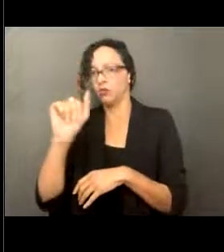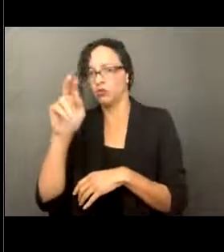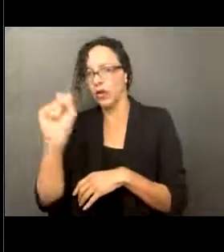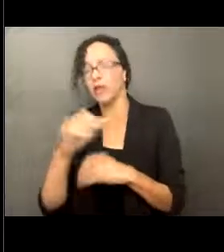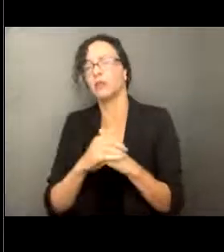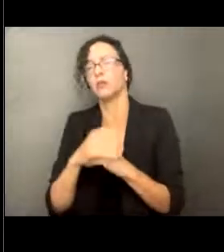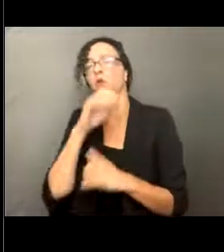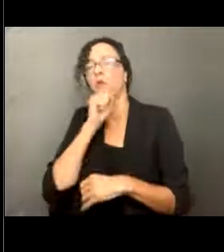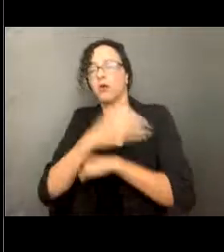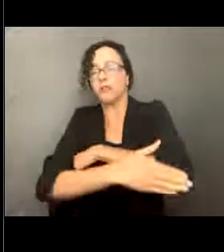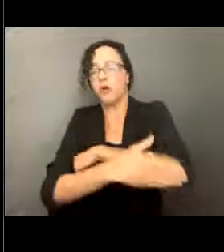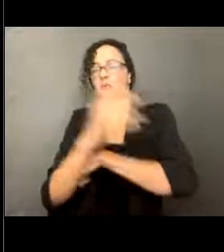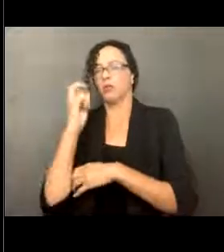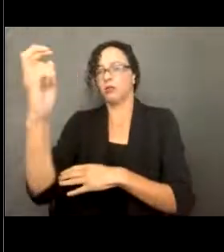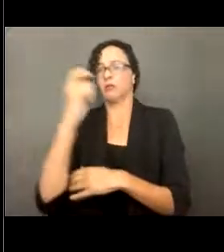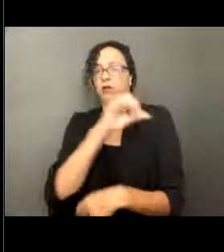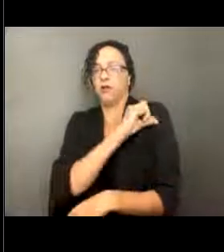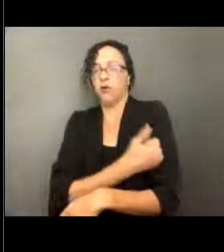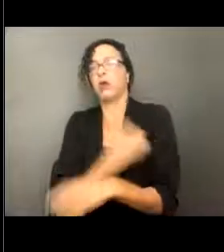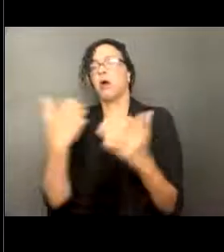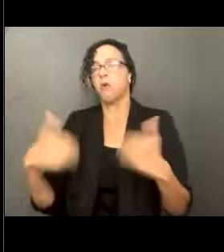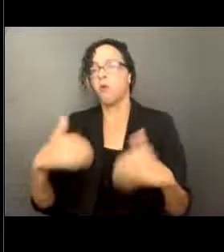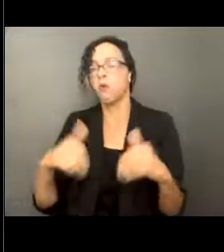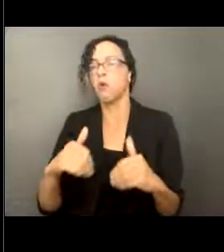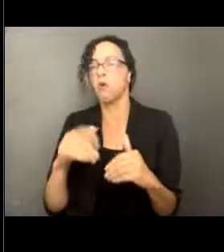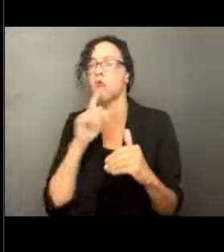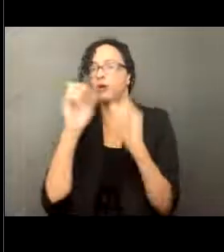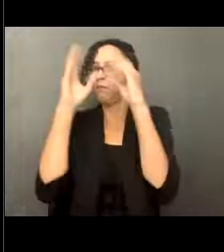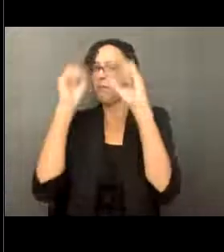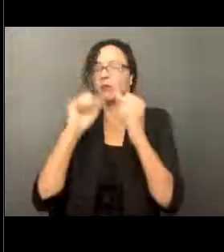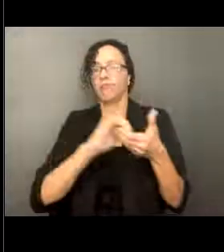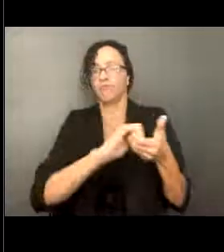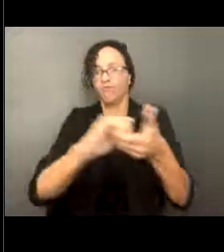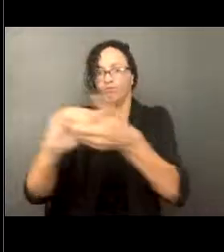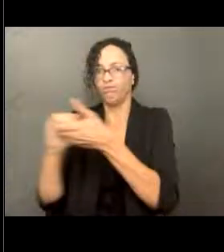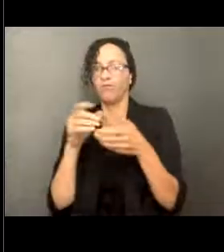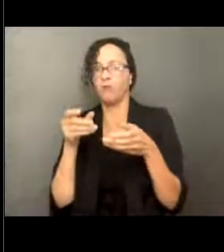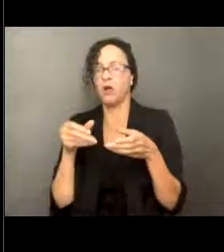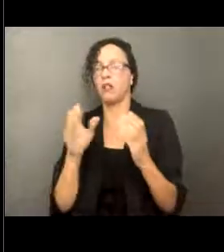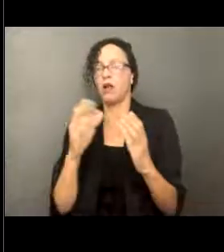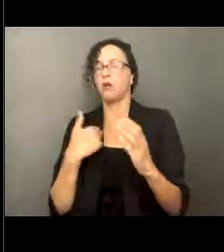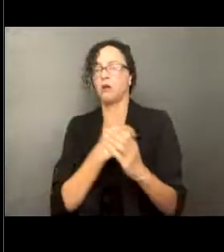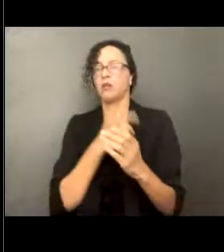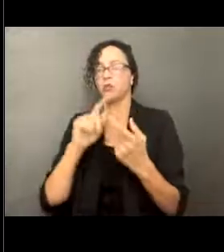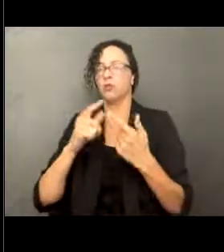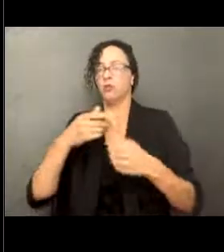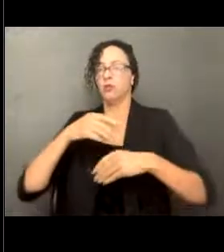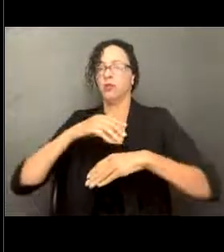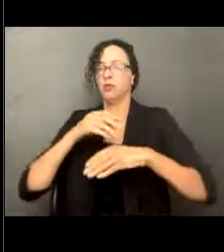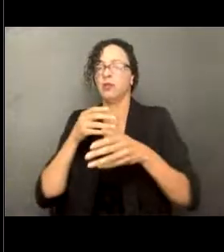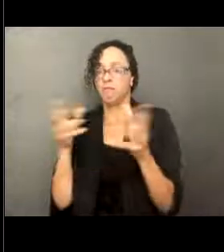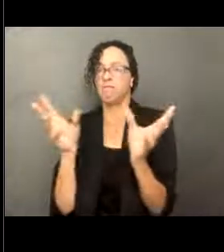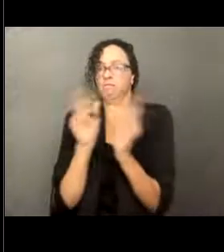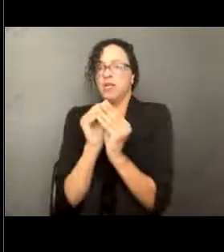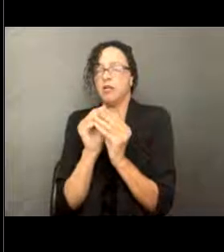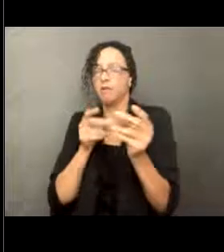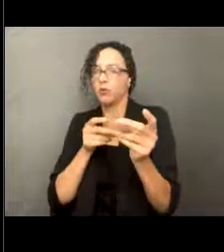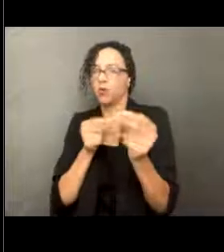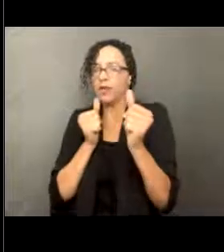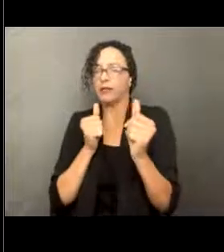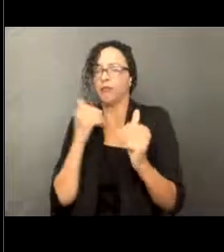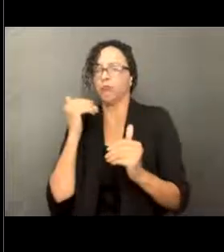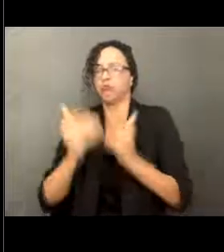Transportation Authority. There was really remarkable collaboration that allowed us to meet so expeditiously in order to allocate these emergency funds